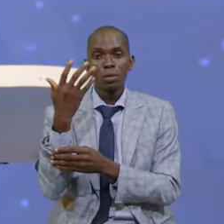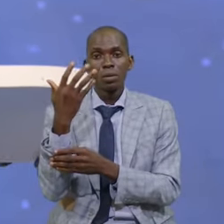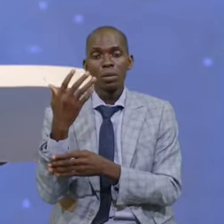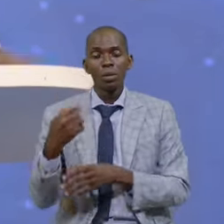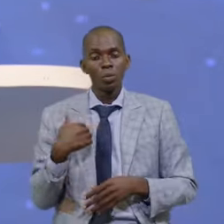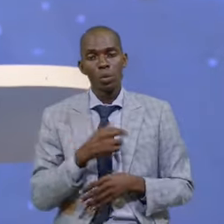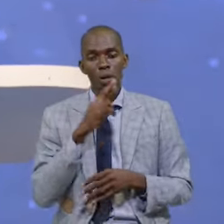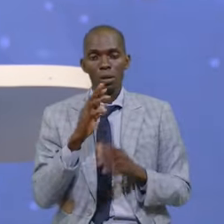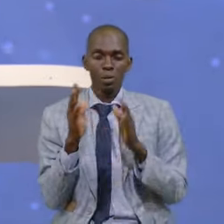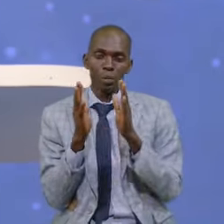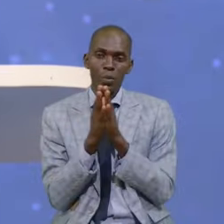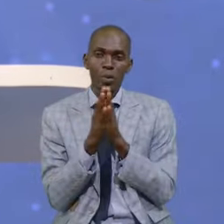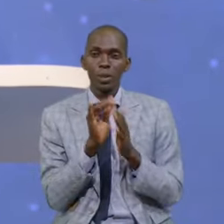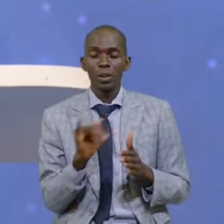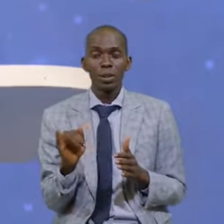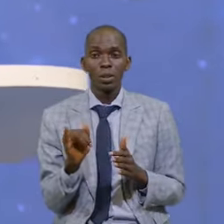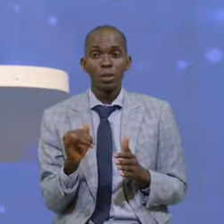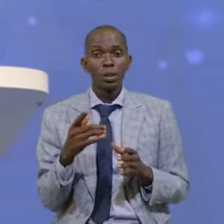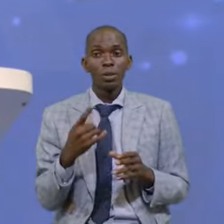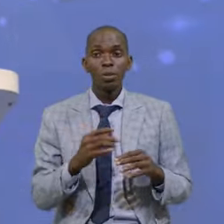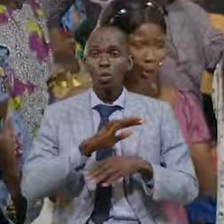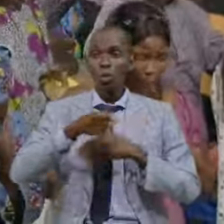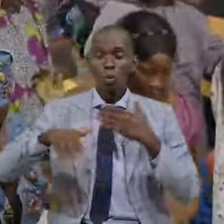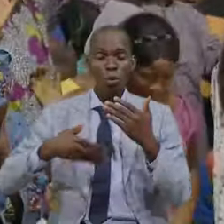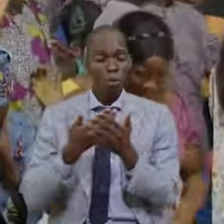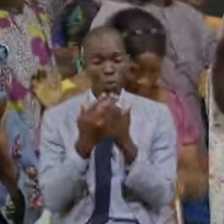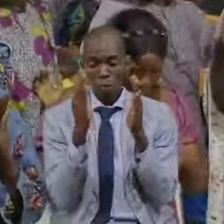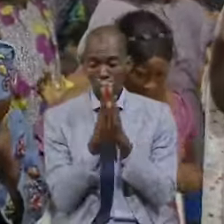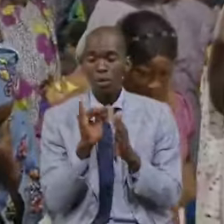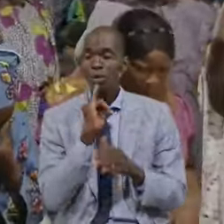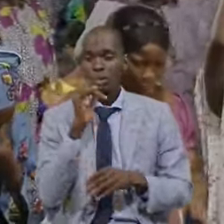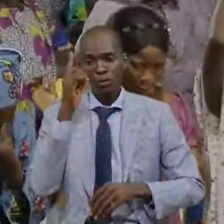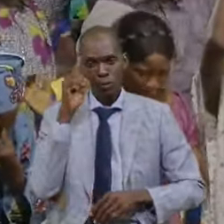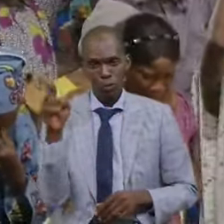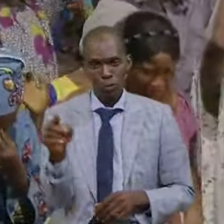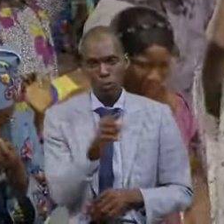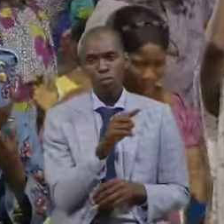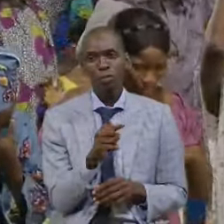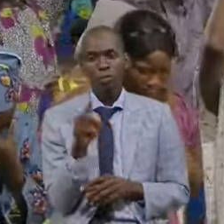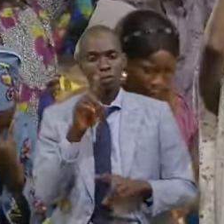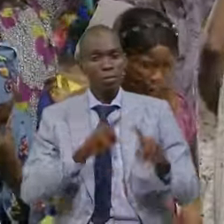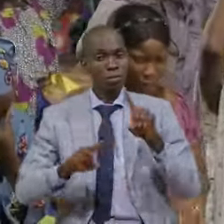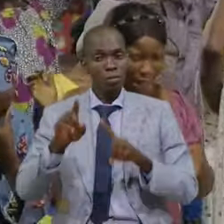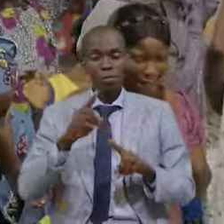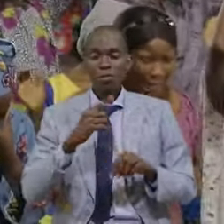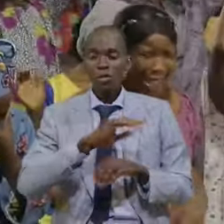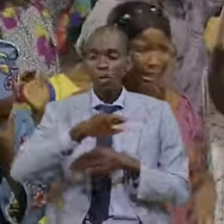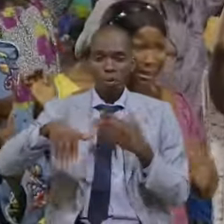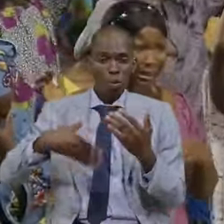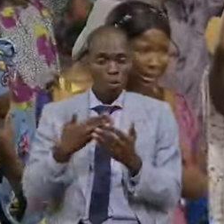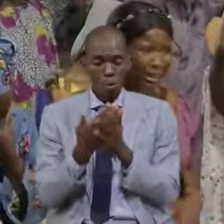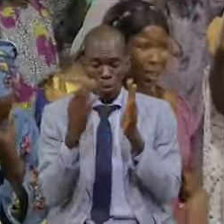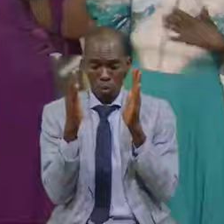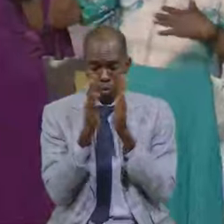praying. The whole prayer is for you. Say, the whole prayer tonight is for